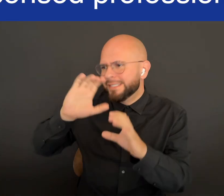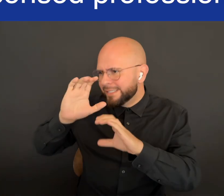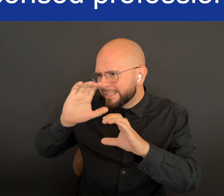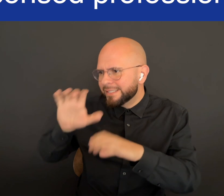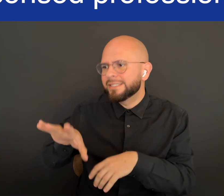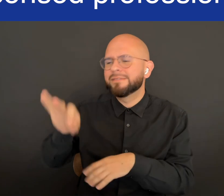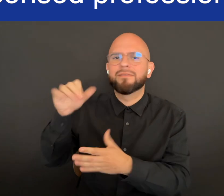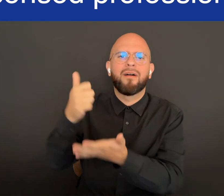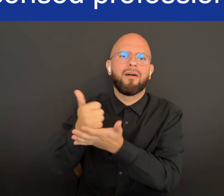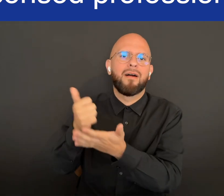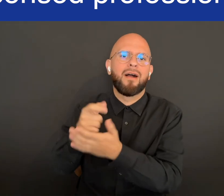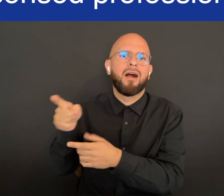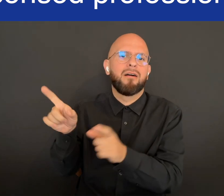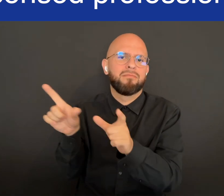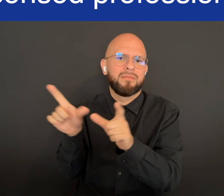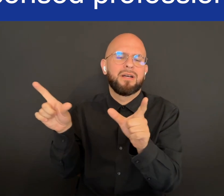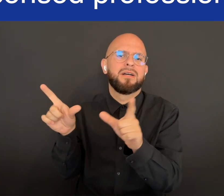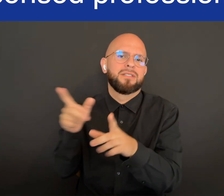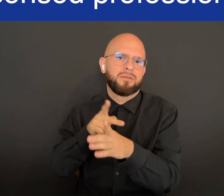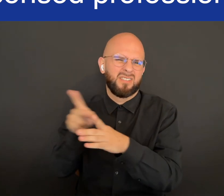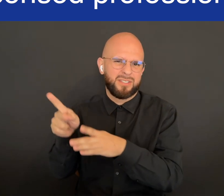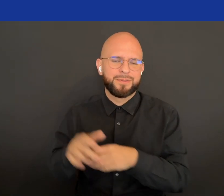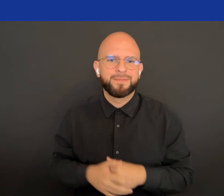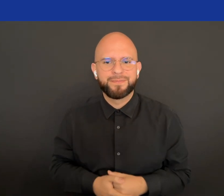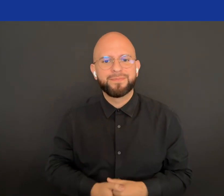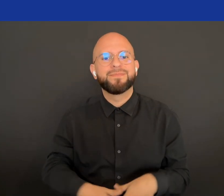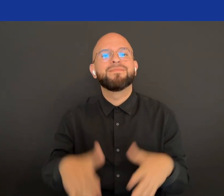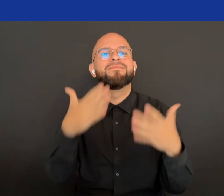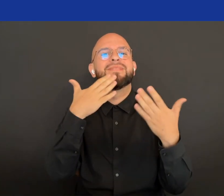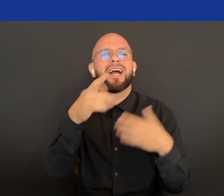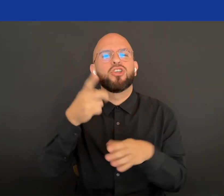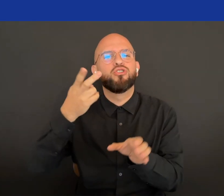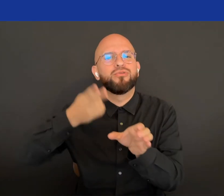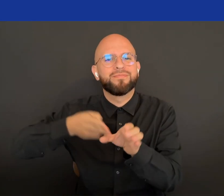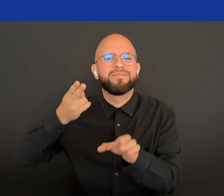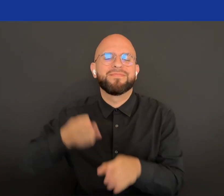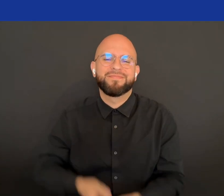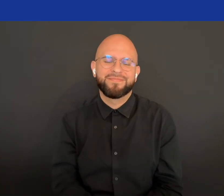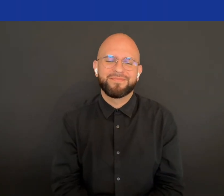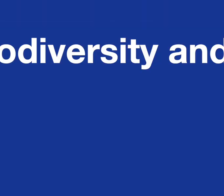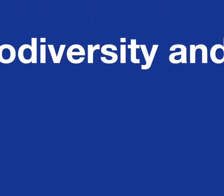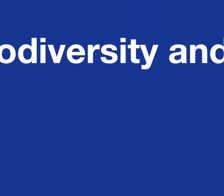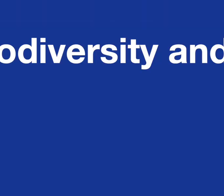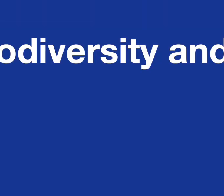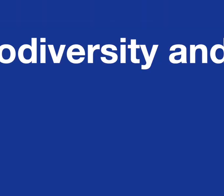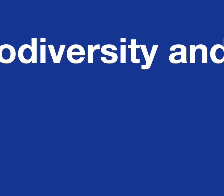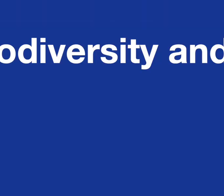encourage seeking assistance from a licensed professional. Thank you for your participation.